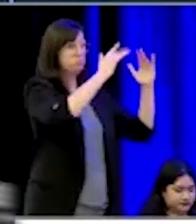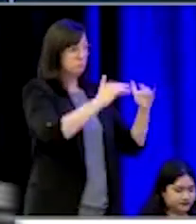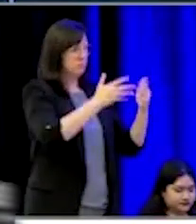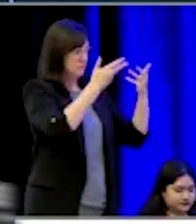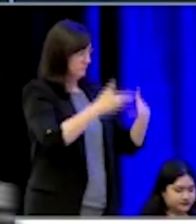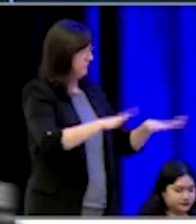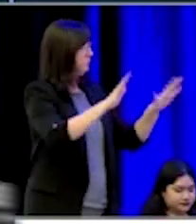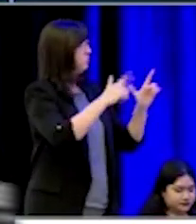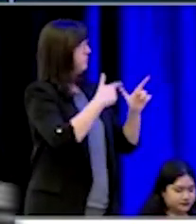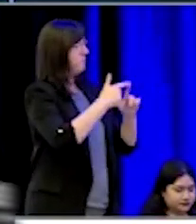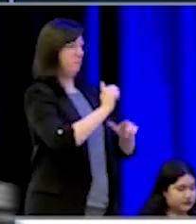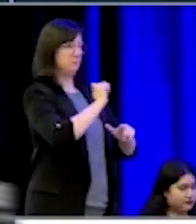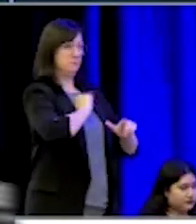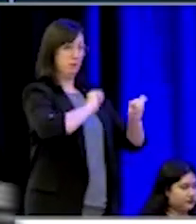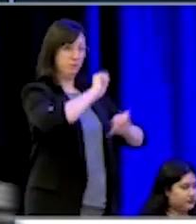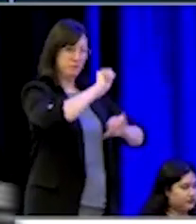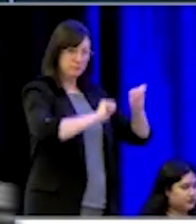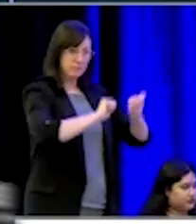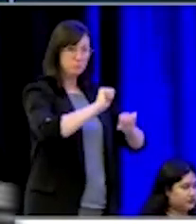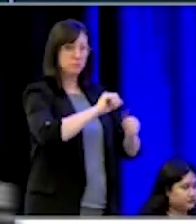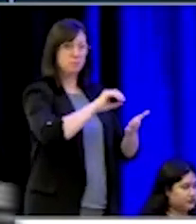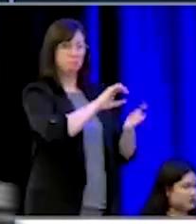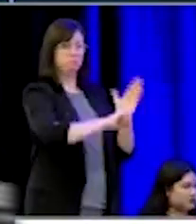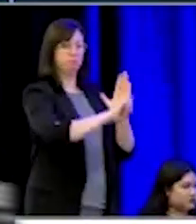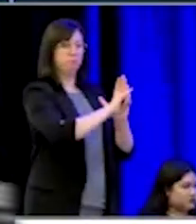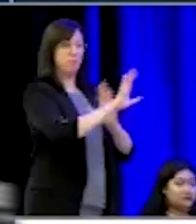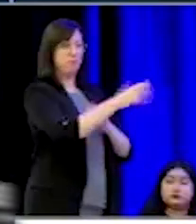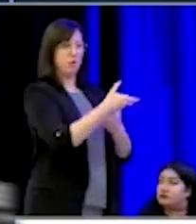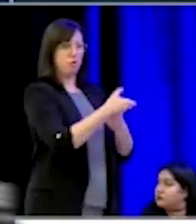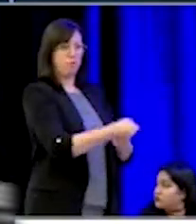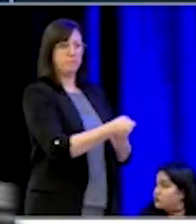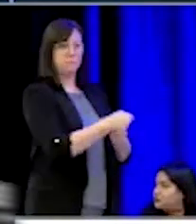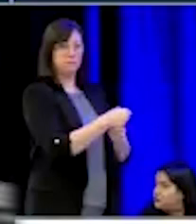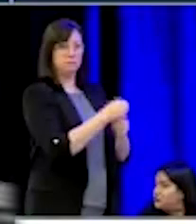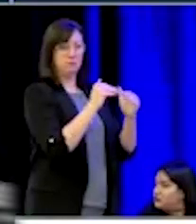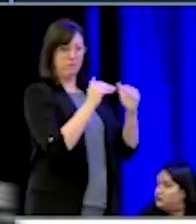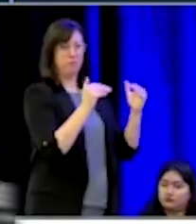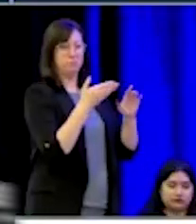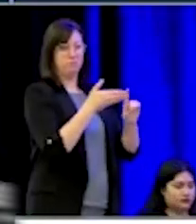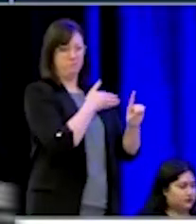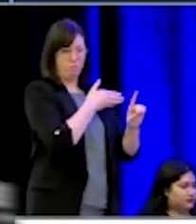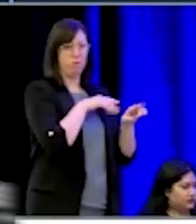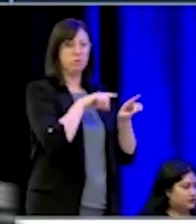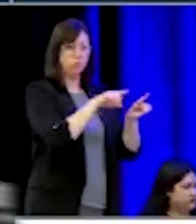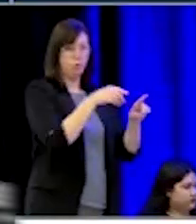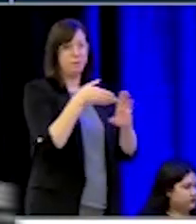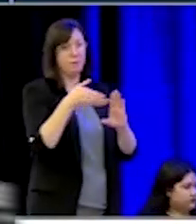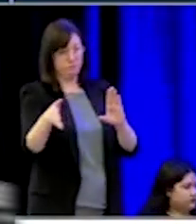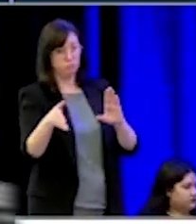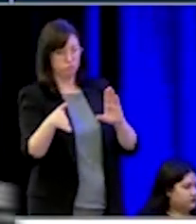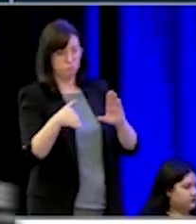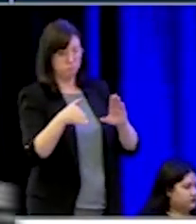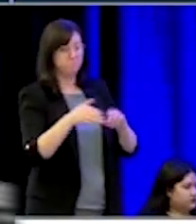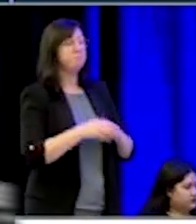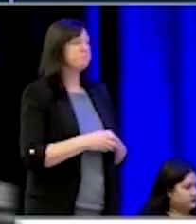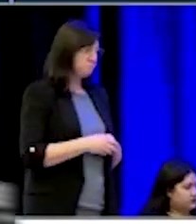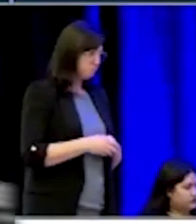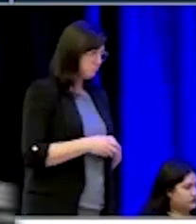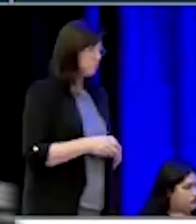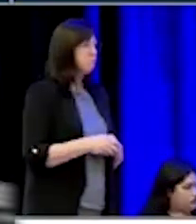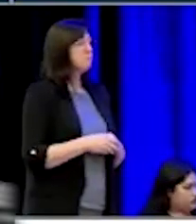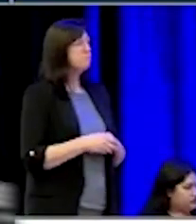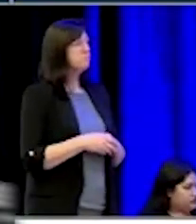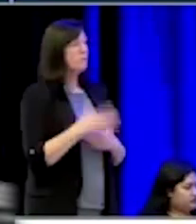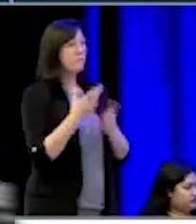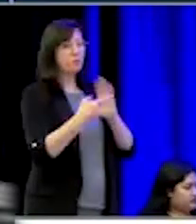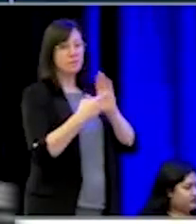complete assessments self-reporting their level of confidence in doing tasks associated with each skill. So for example,